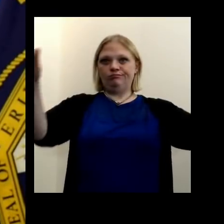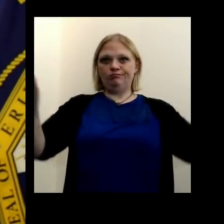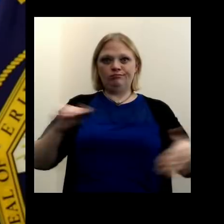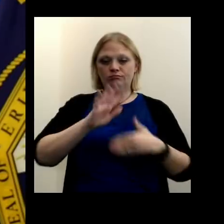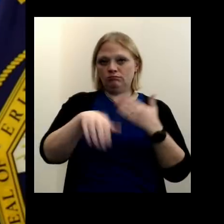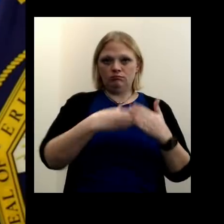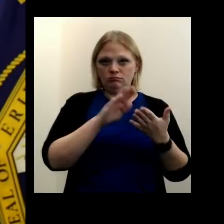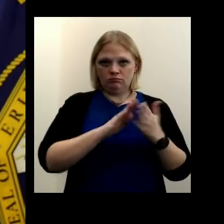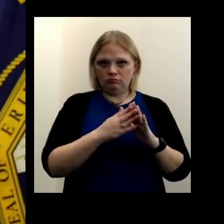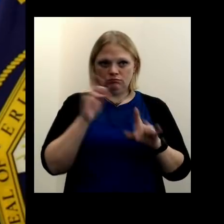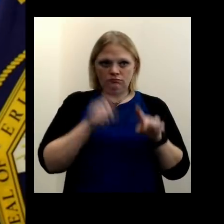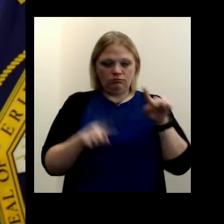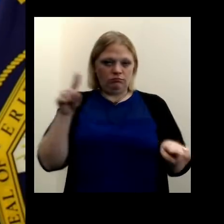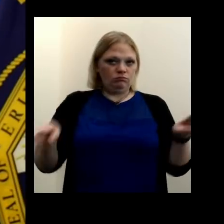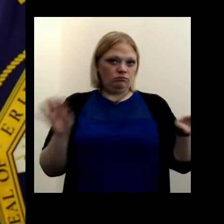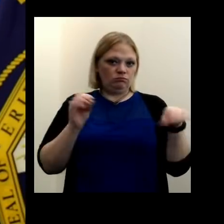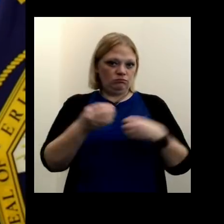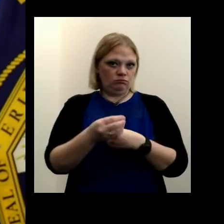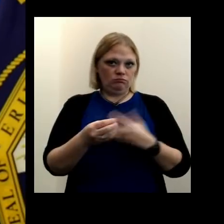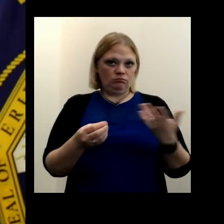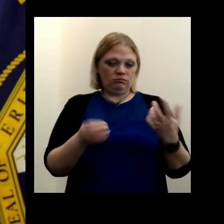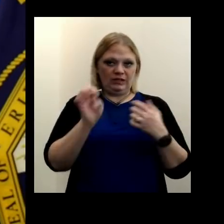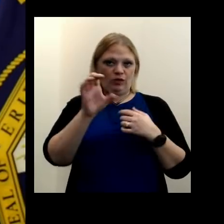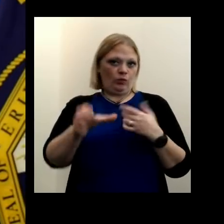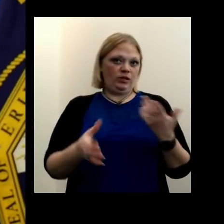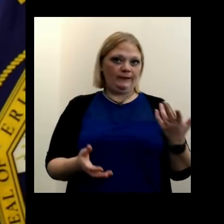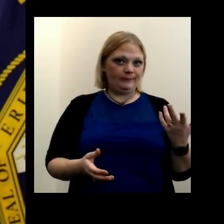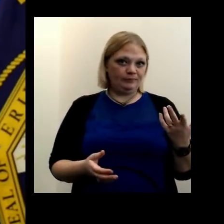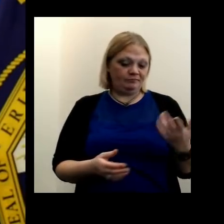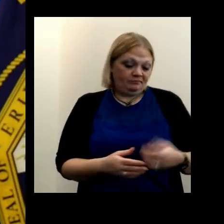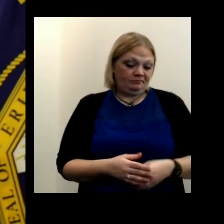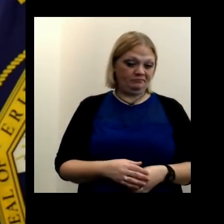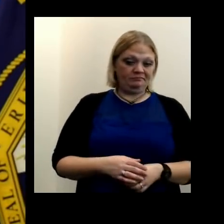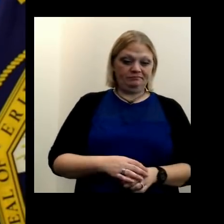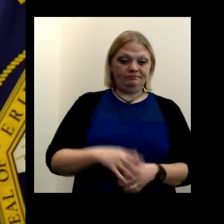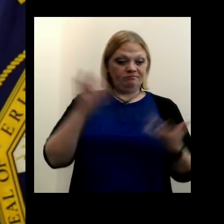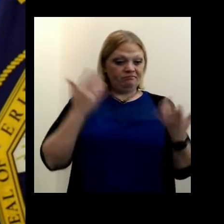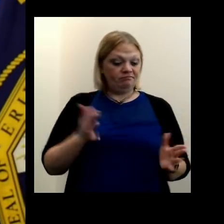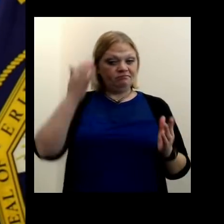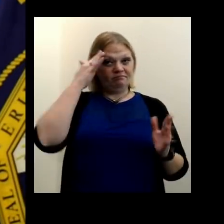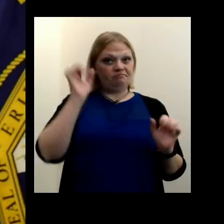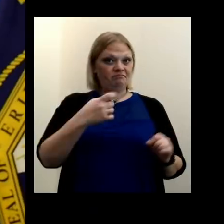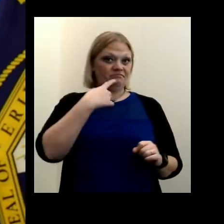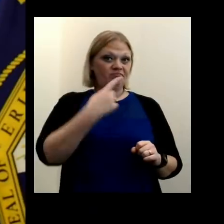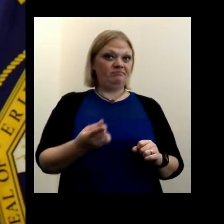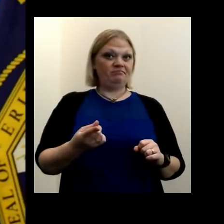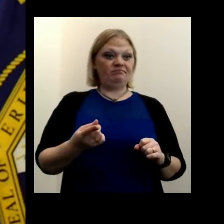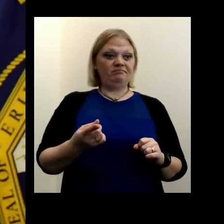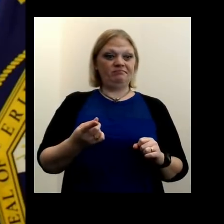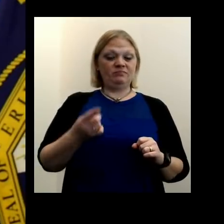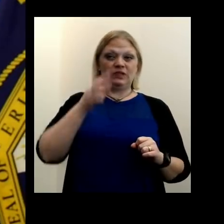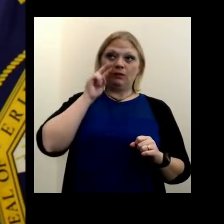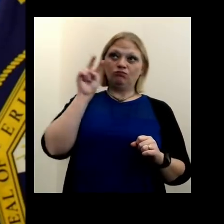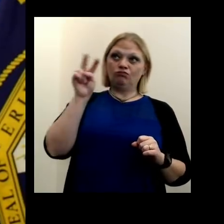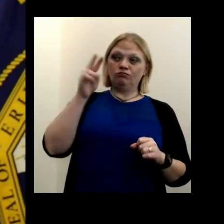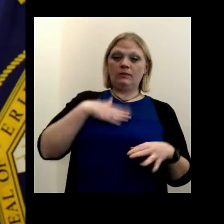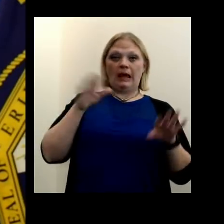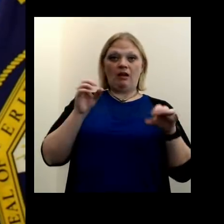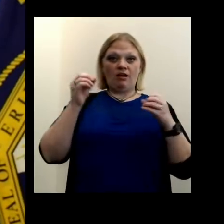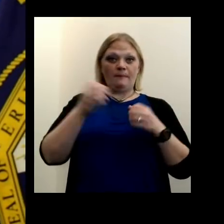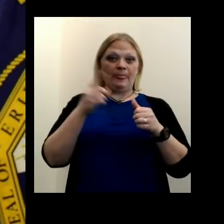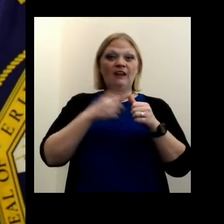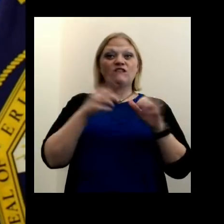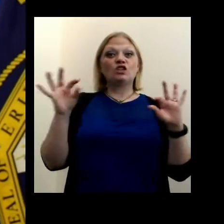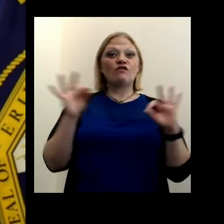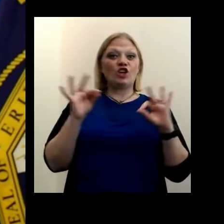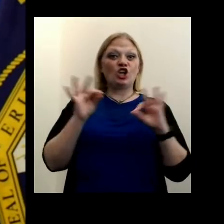community in our various offices across in Erie County. But I do know, I can tell you from just looking out my office today that the first furniture